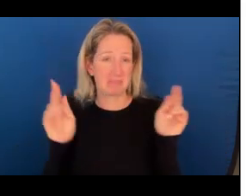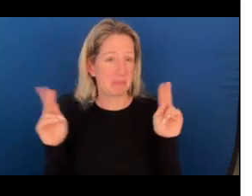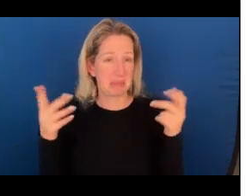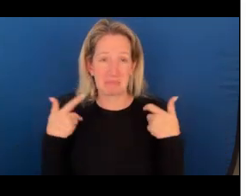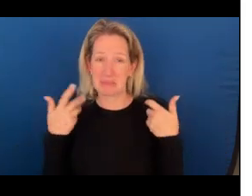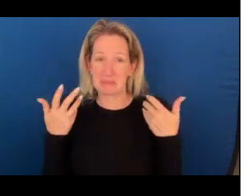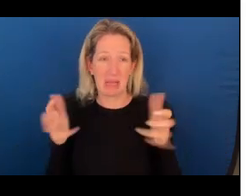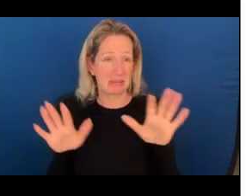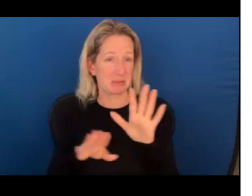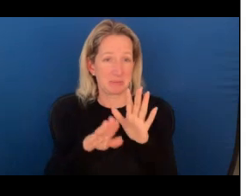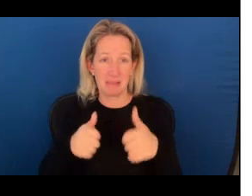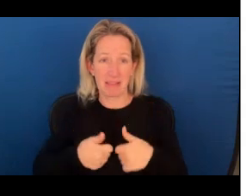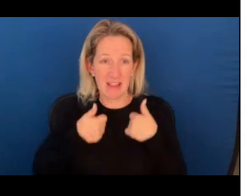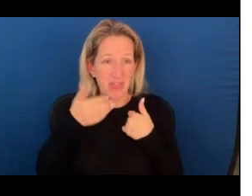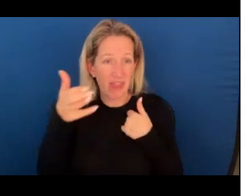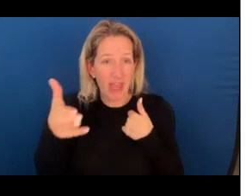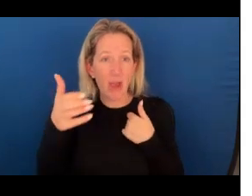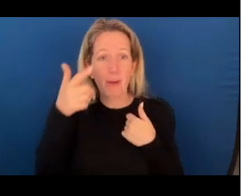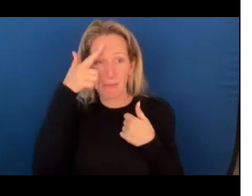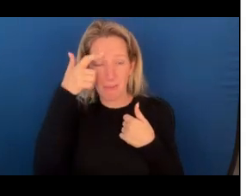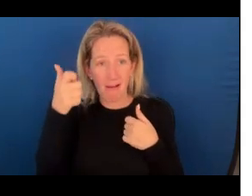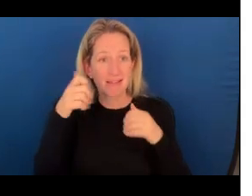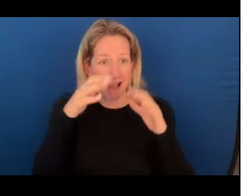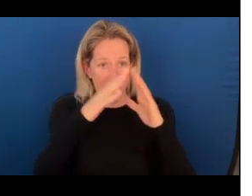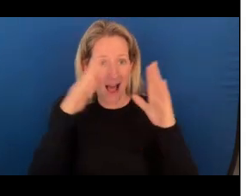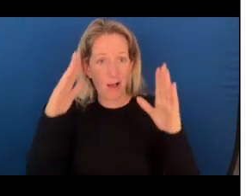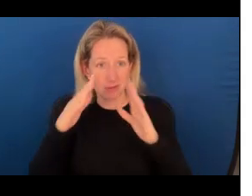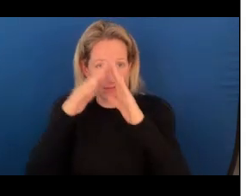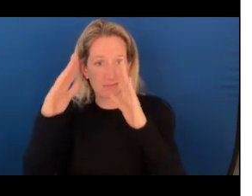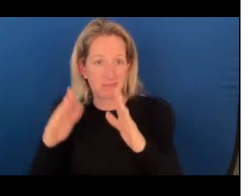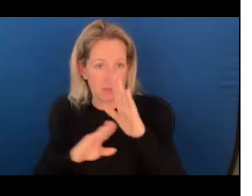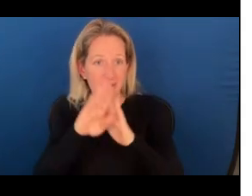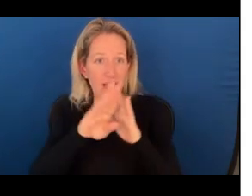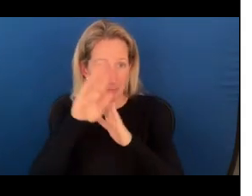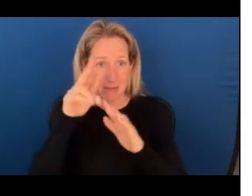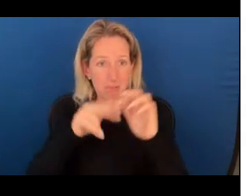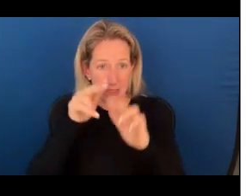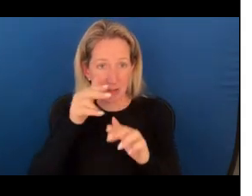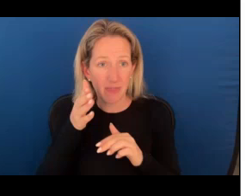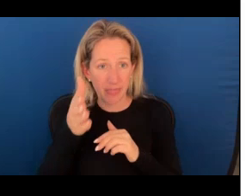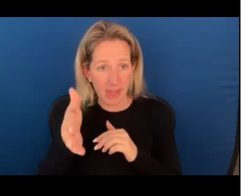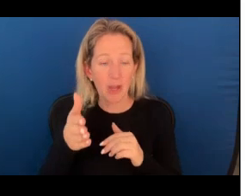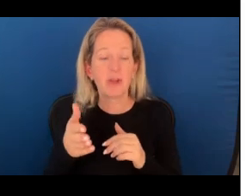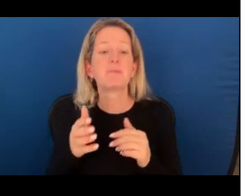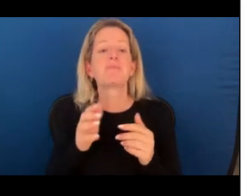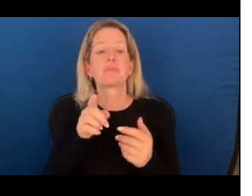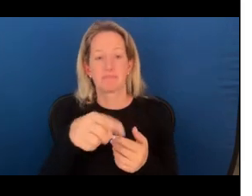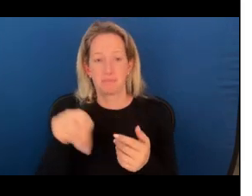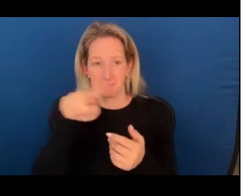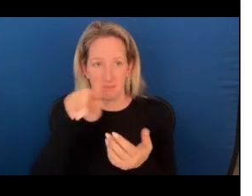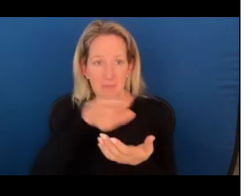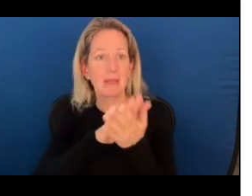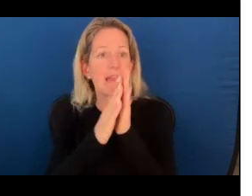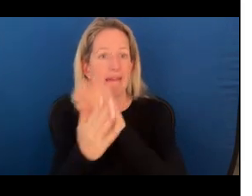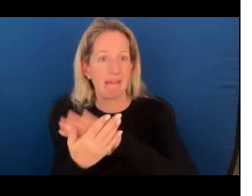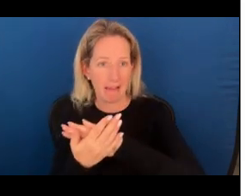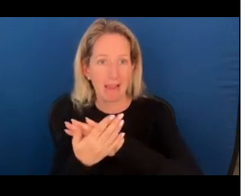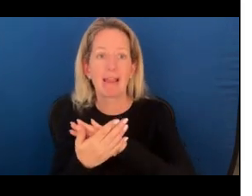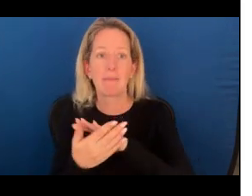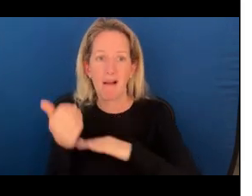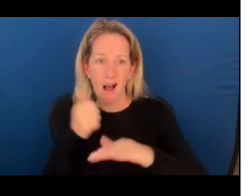developments were built along the coast, and so over time, these became